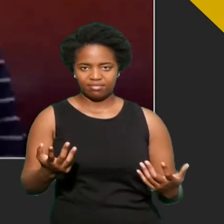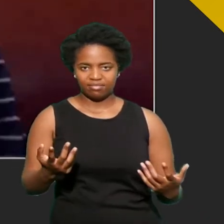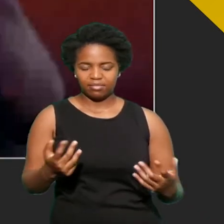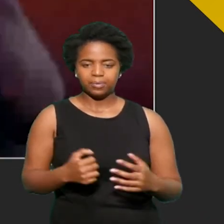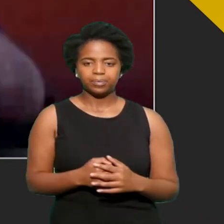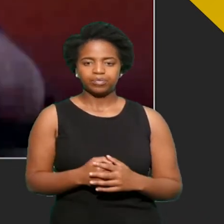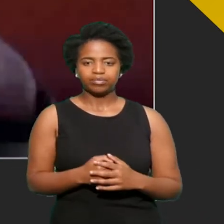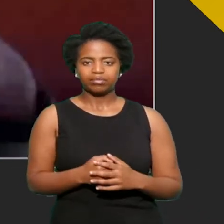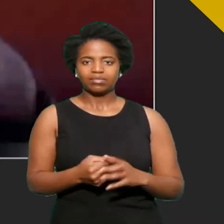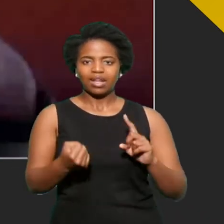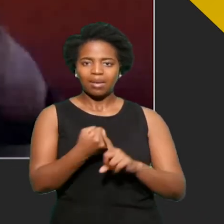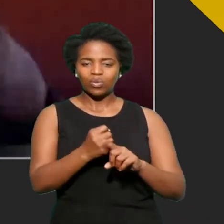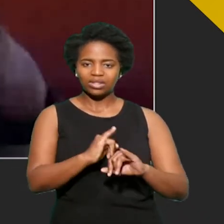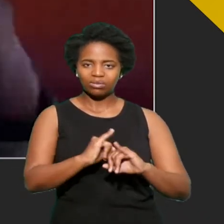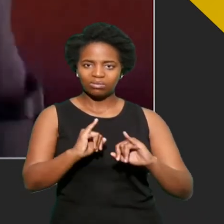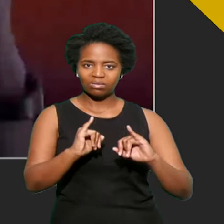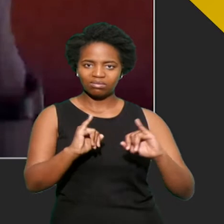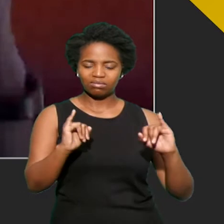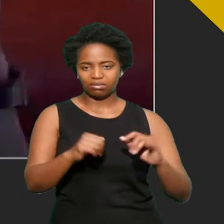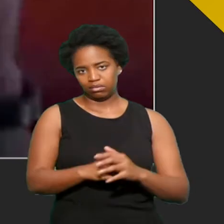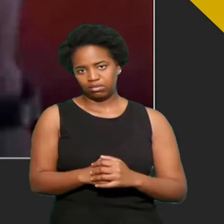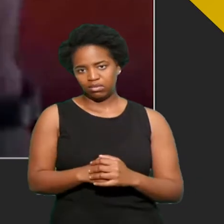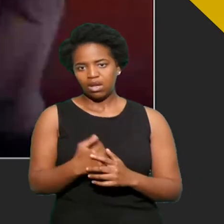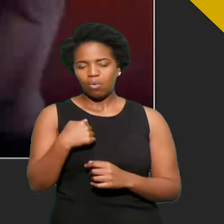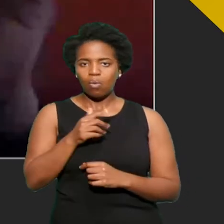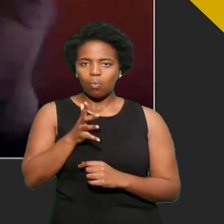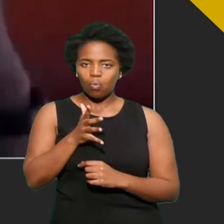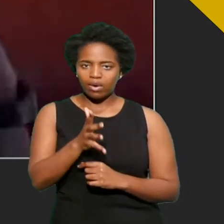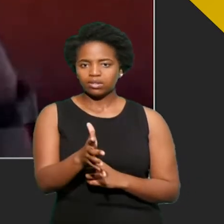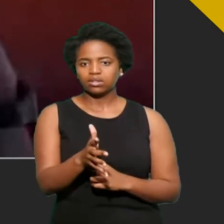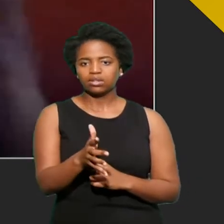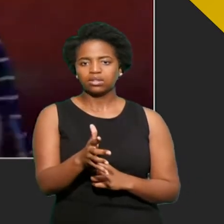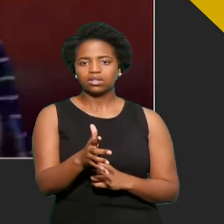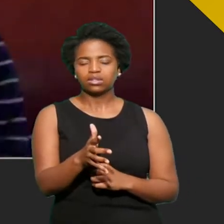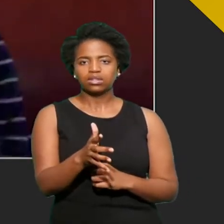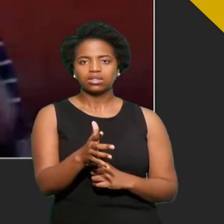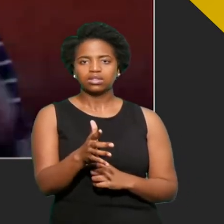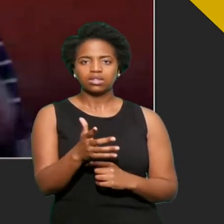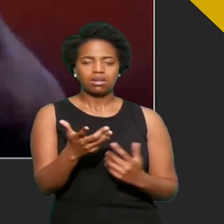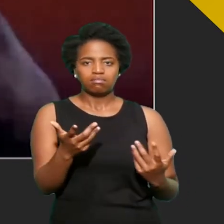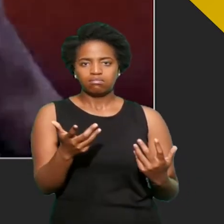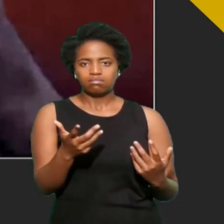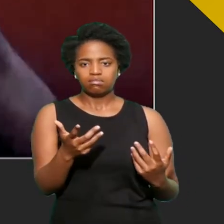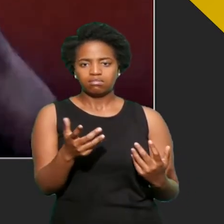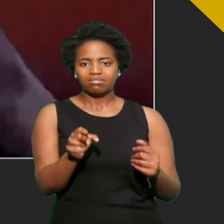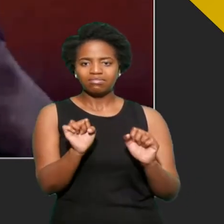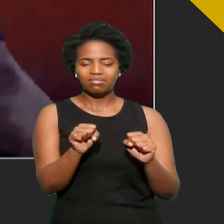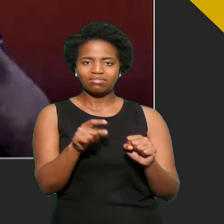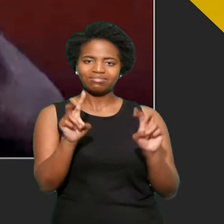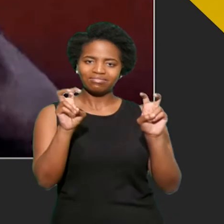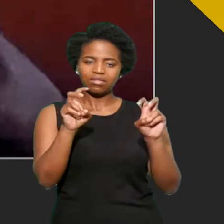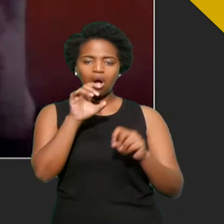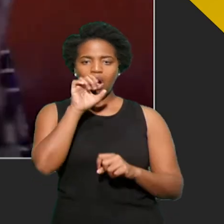Yeah. We want to build an image, a brand called Orange